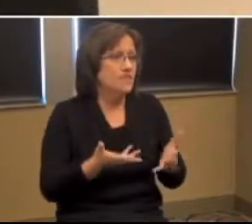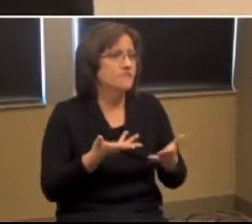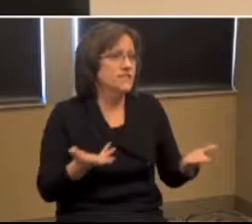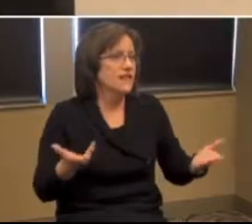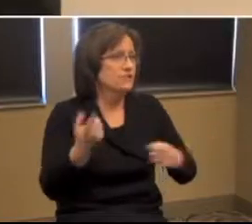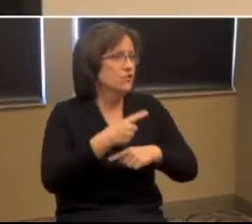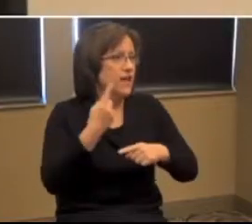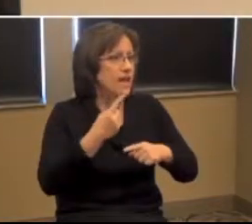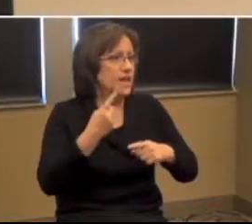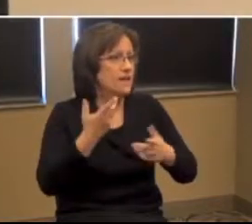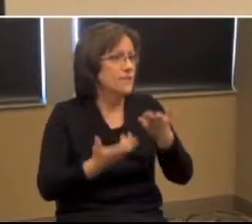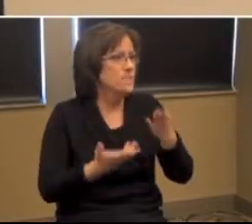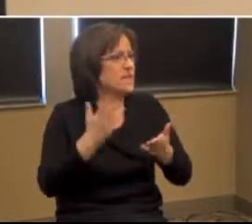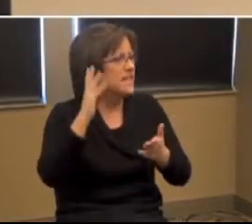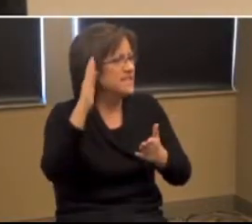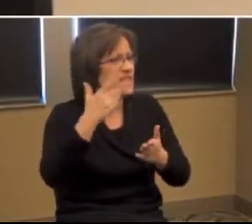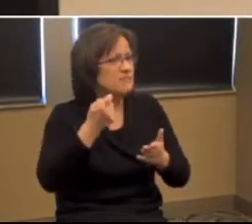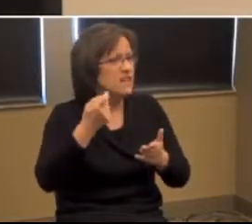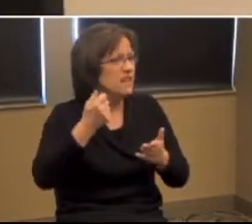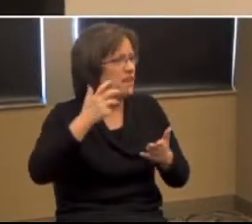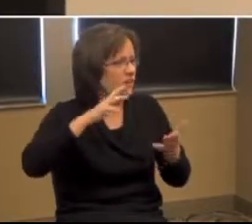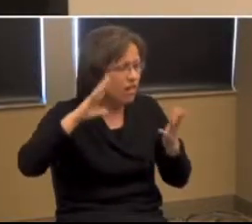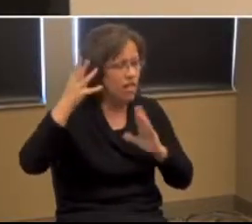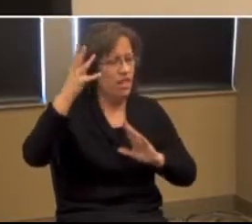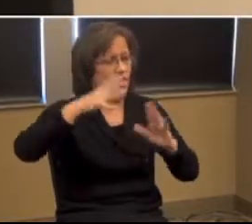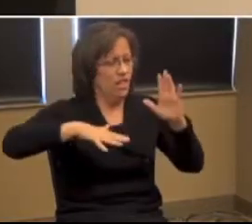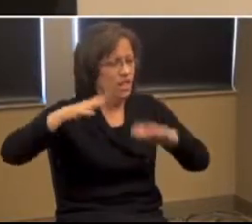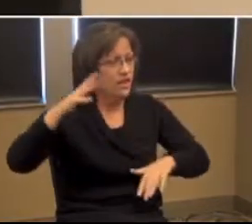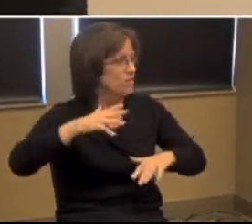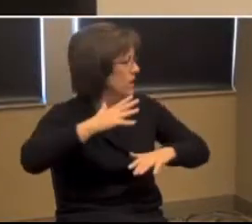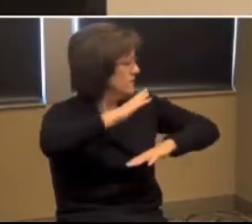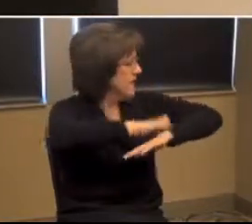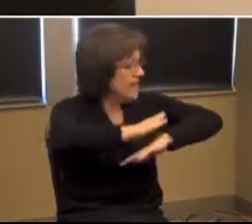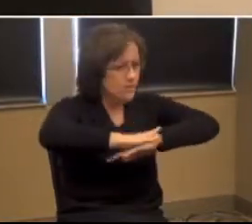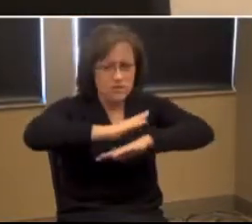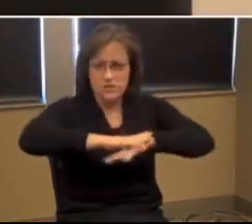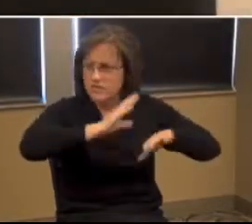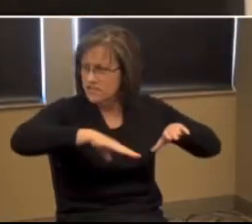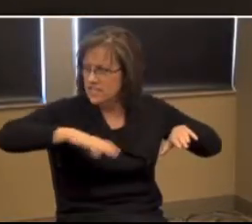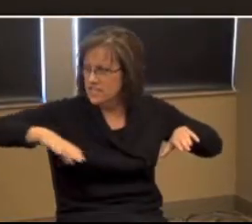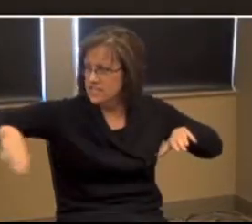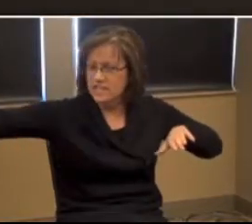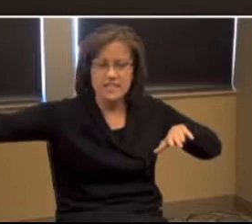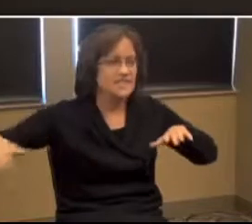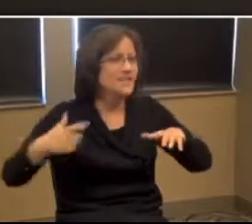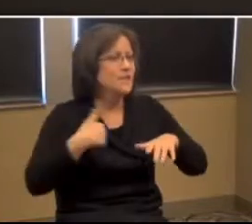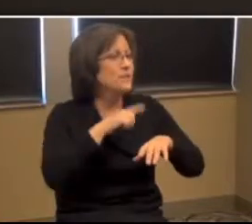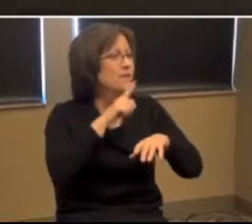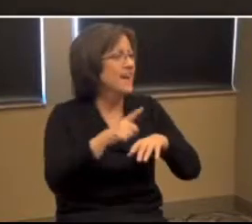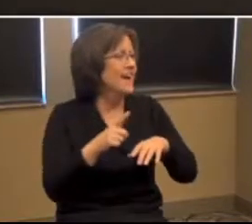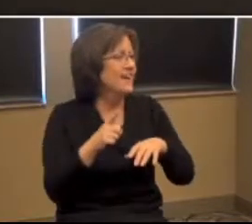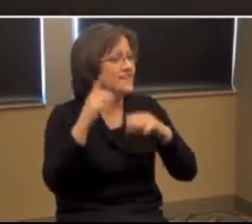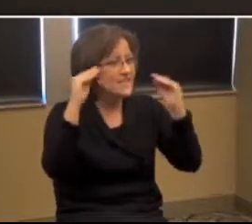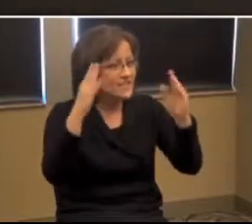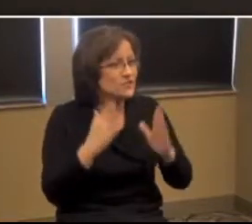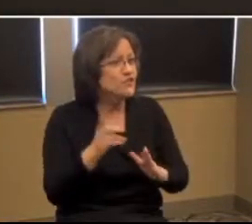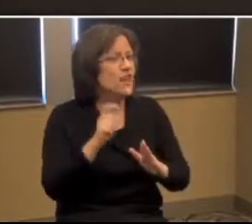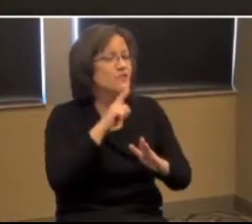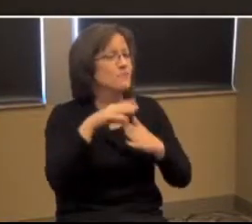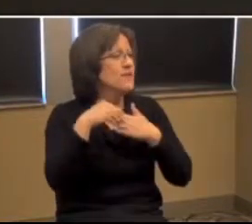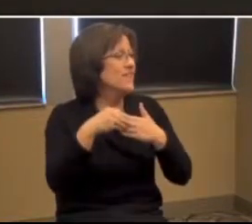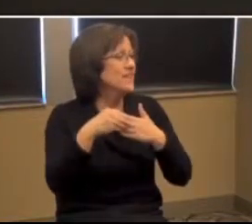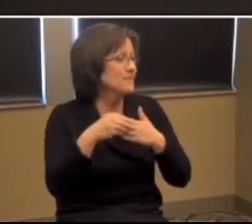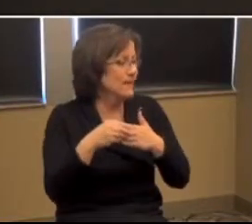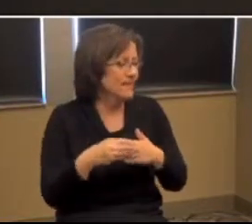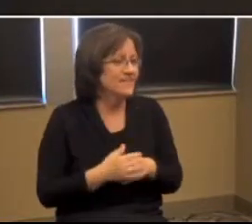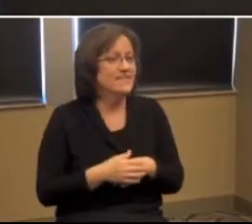chaotic, so just roll with us. We're teachers, we're flexible, we'll just have to roll. So I'm Christy Borders. I am a